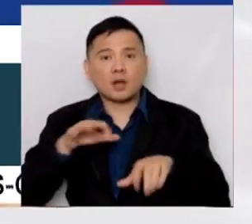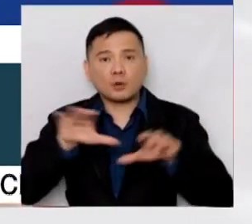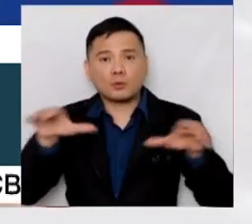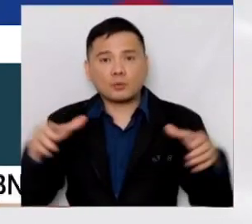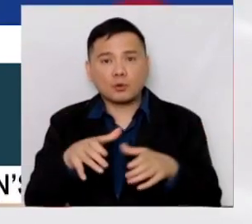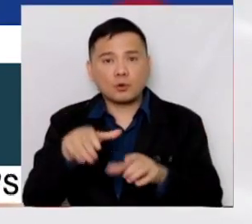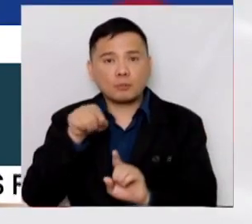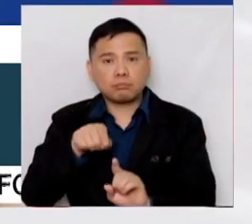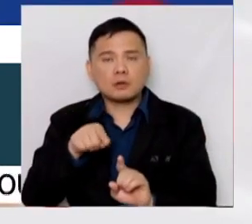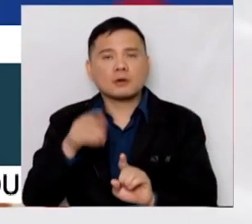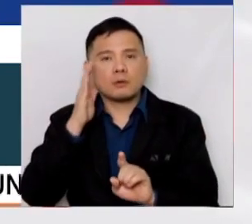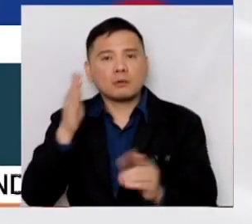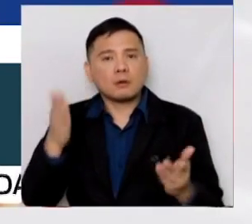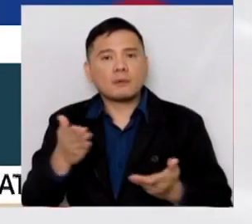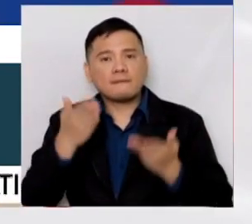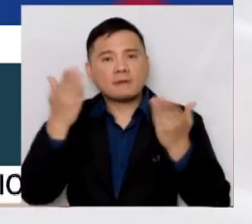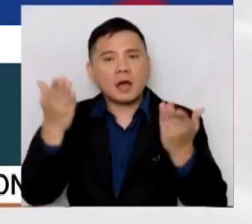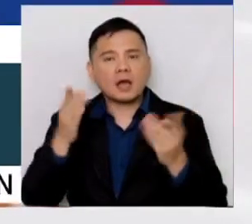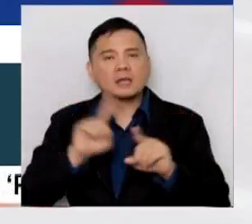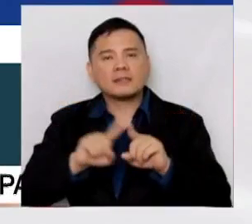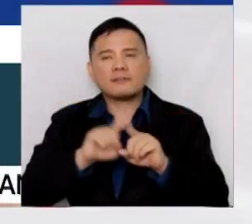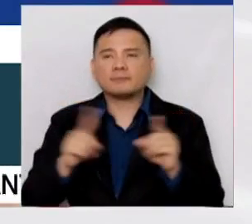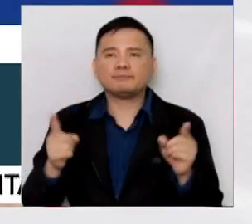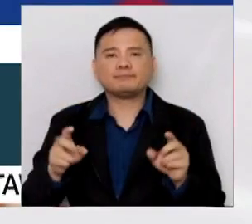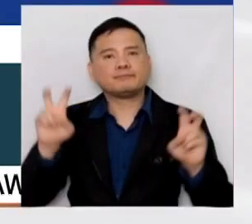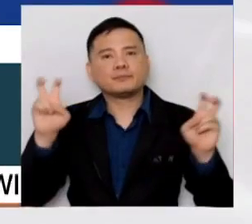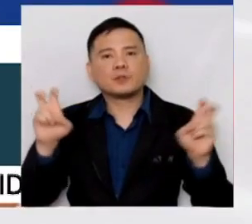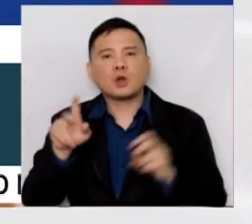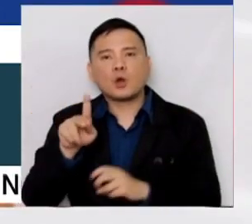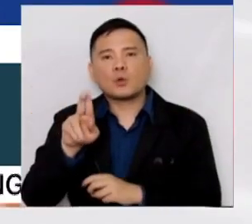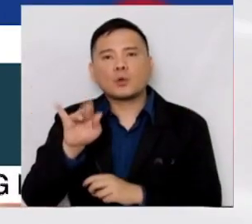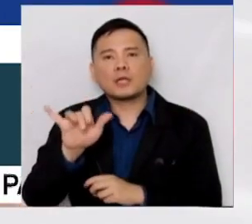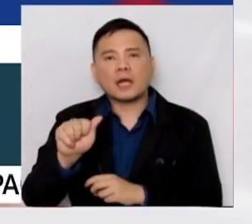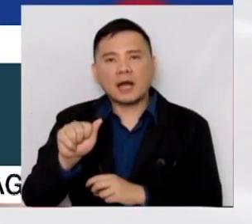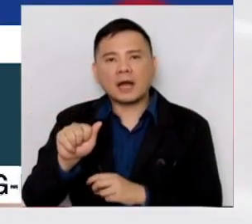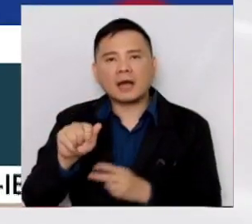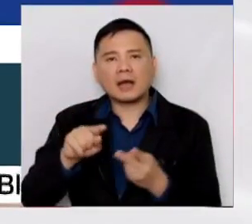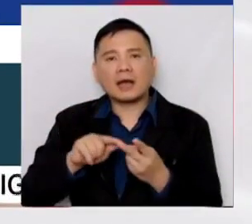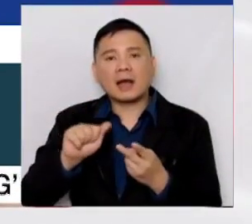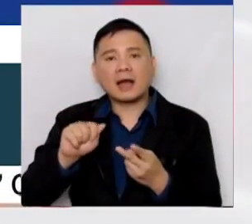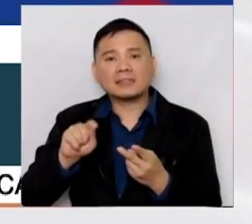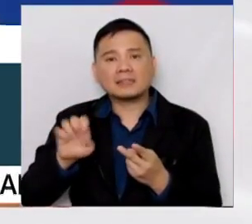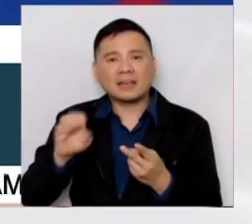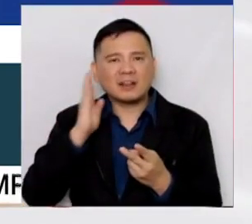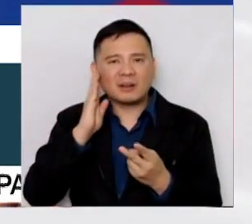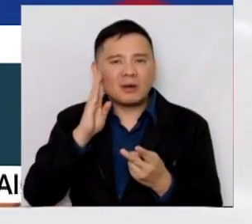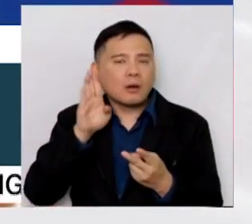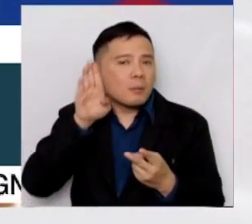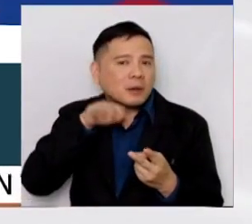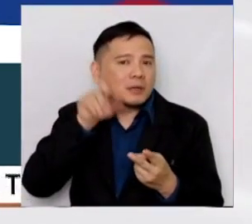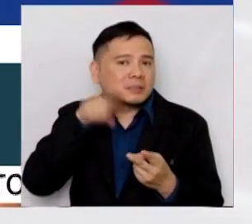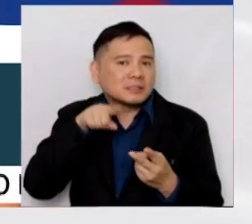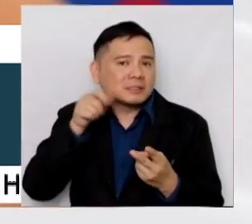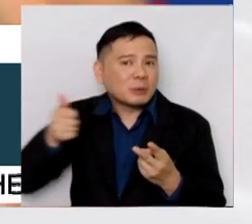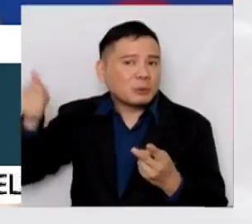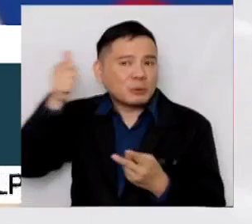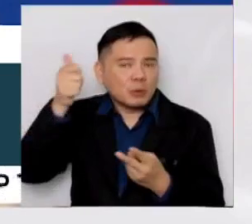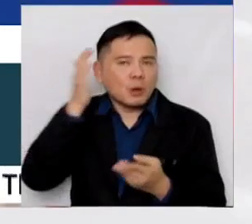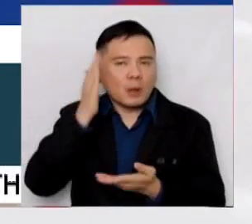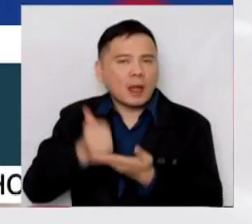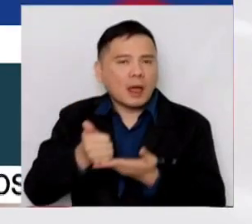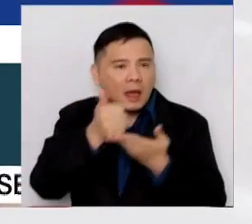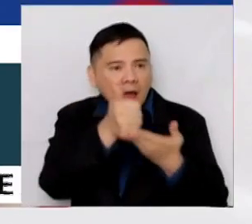be able to provide the kuya ate image, that a healthy kuya ate image that would help them, that would help the